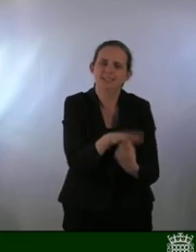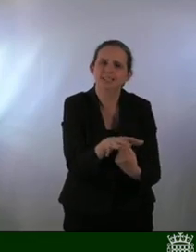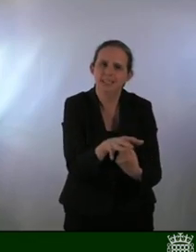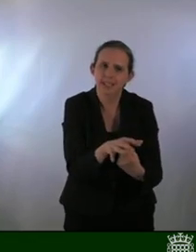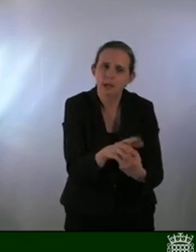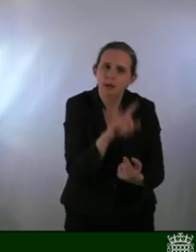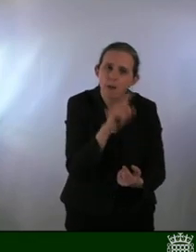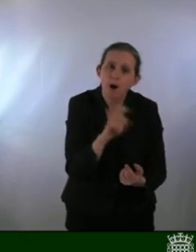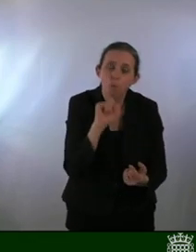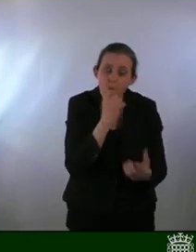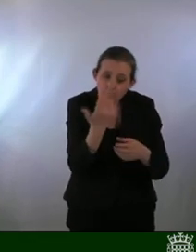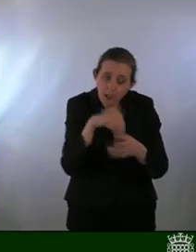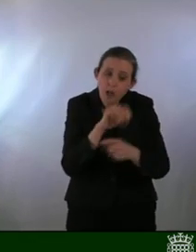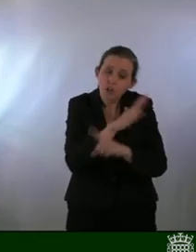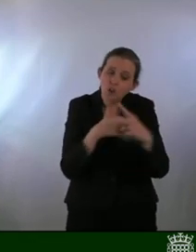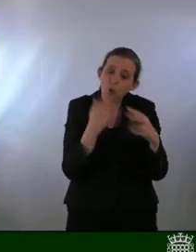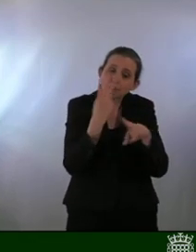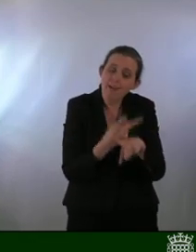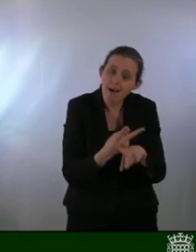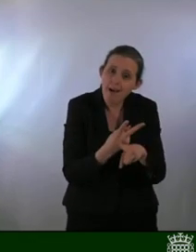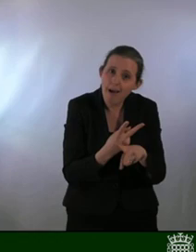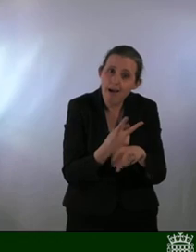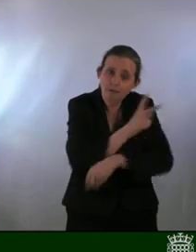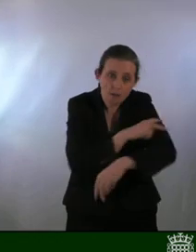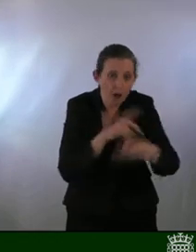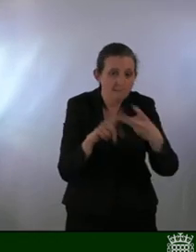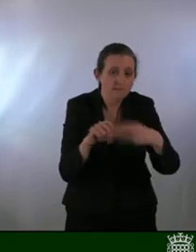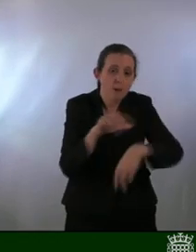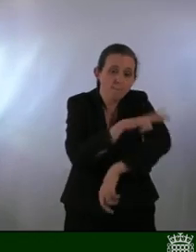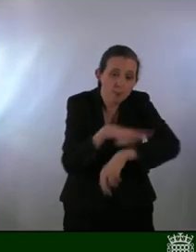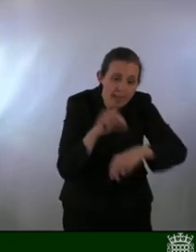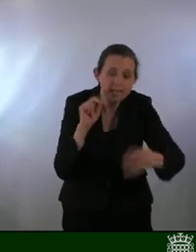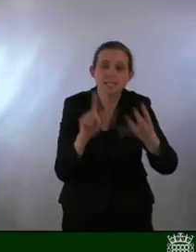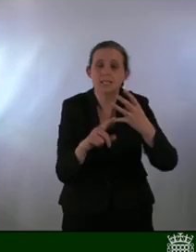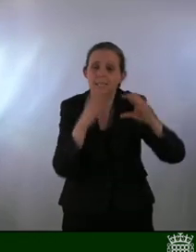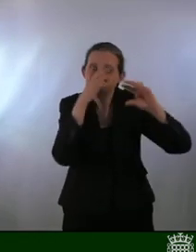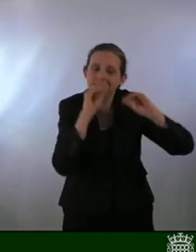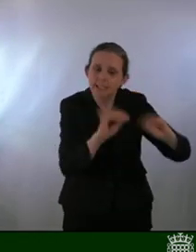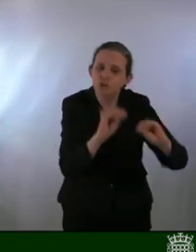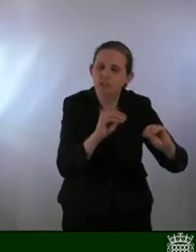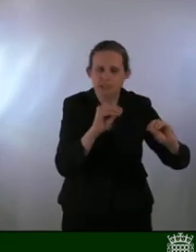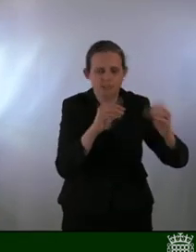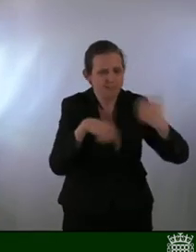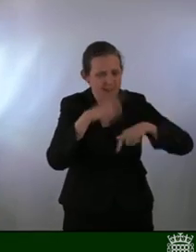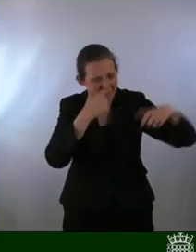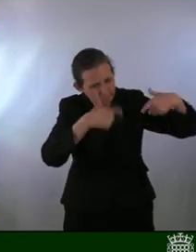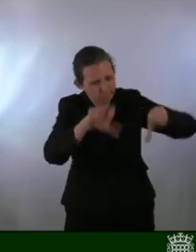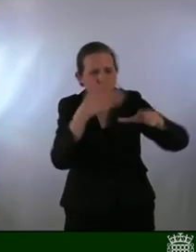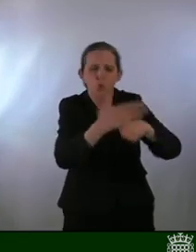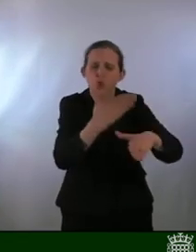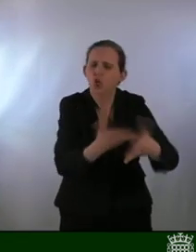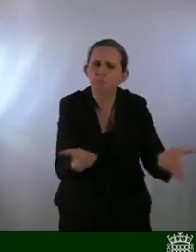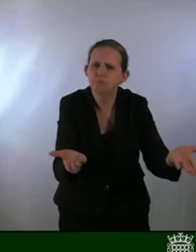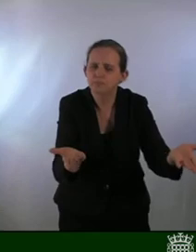be extended to social care staff, the police and teachers to ensure that our frontline services continue to operate? Yes, of course, this